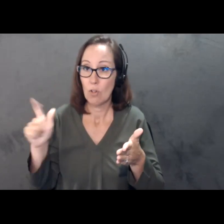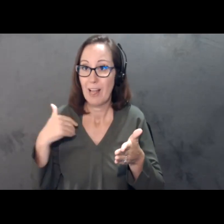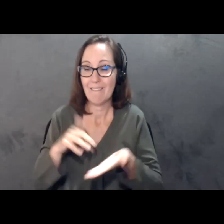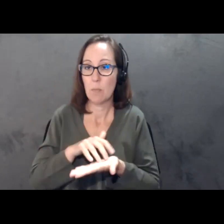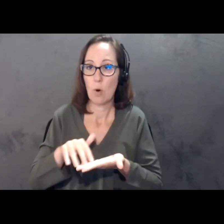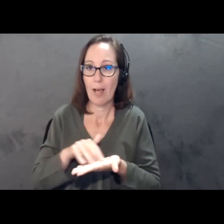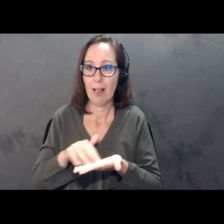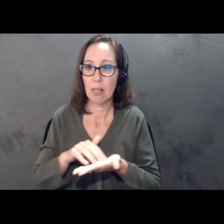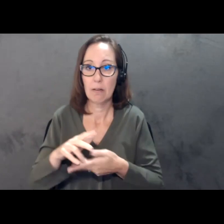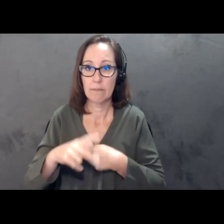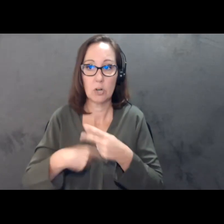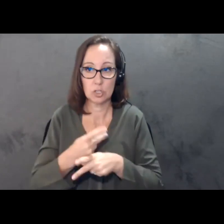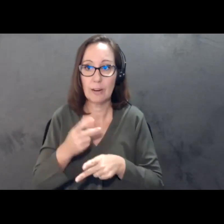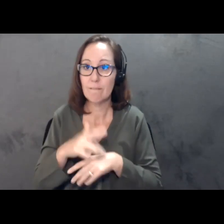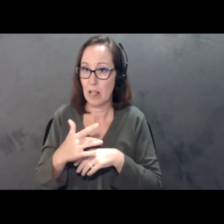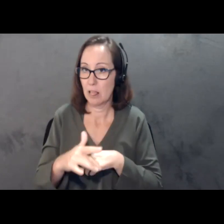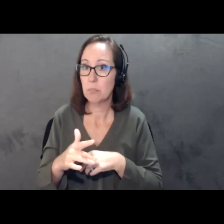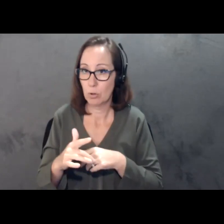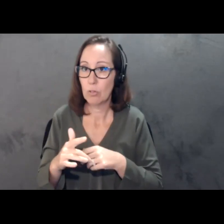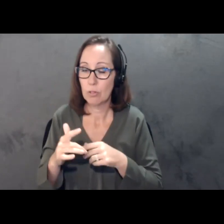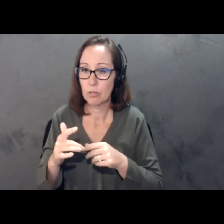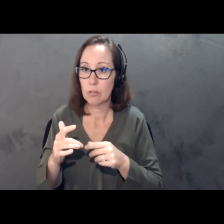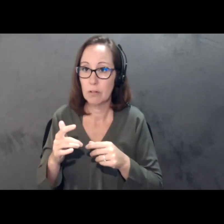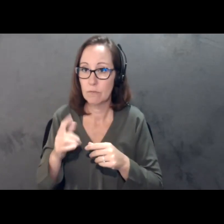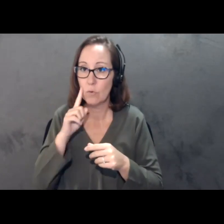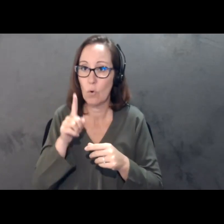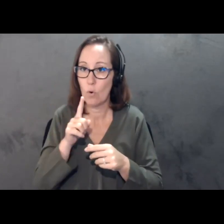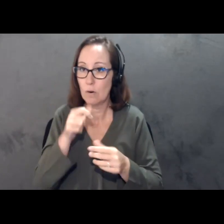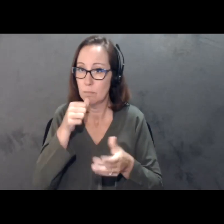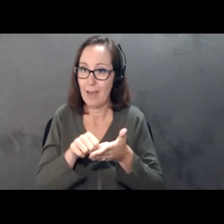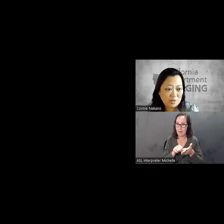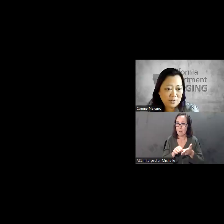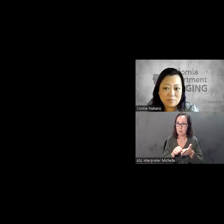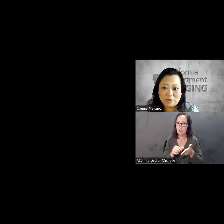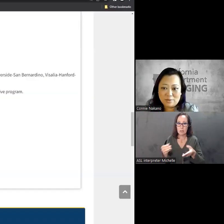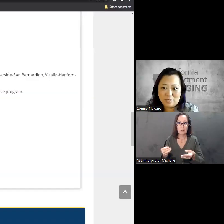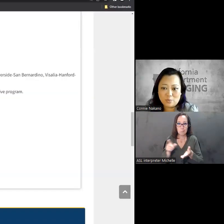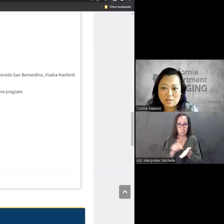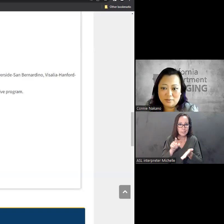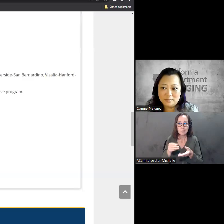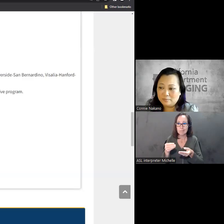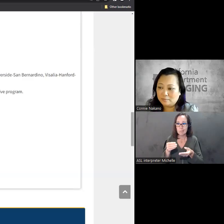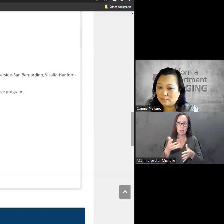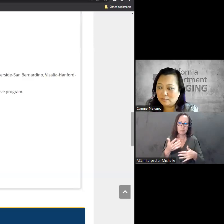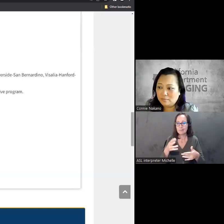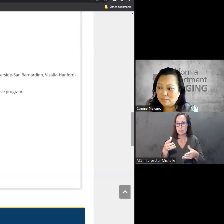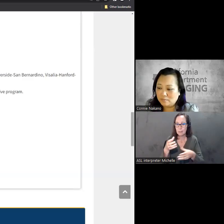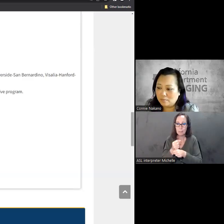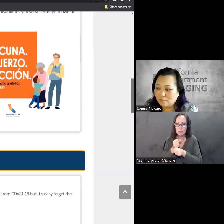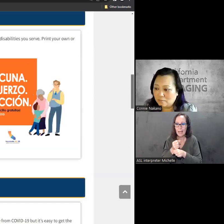versions available as well. So if you'd like to order those to use or to distribute, those will be available as well.